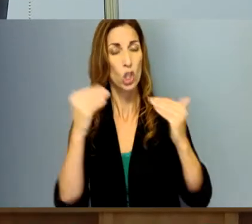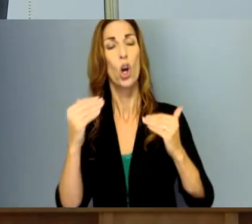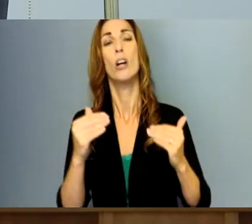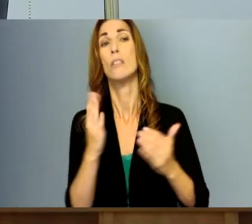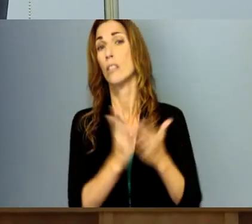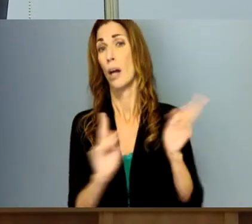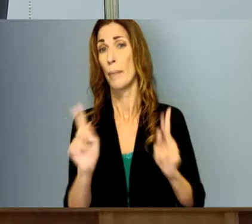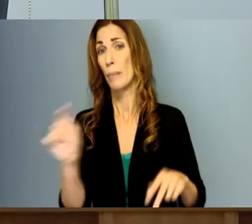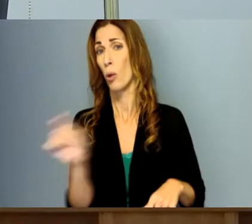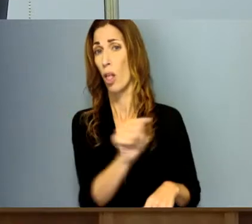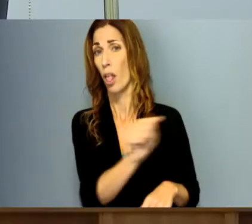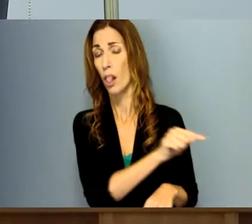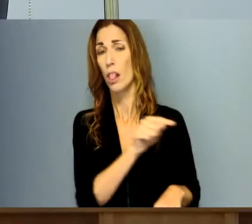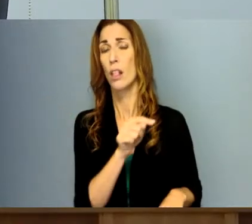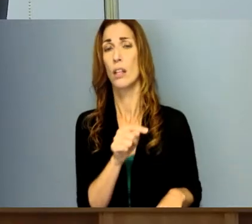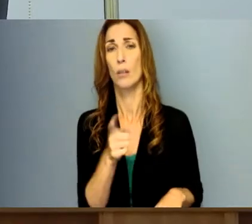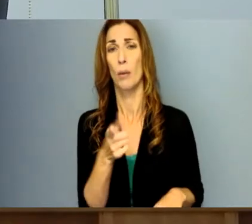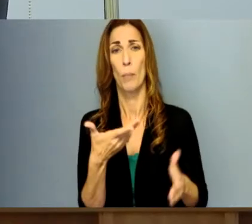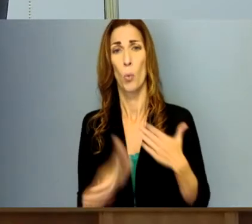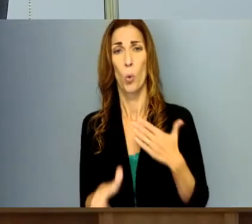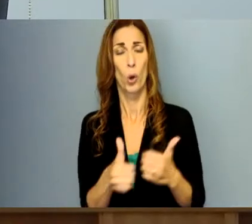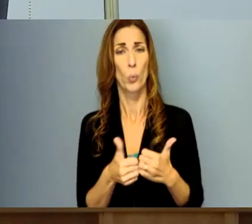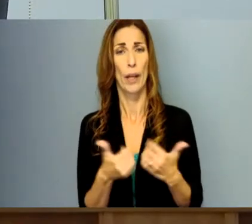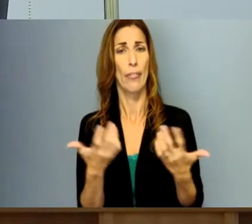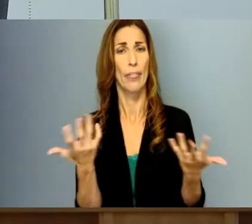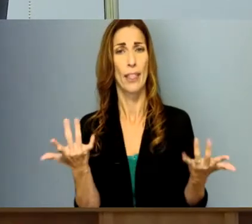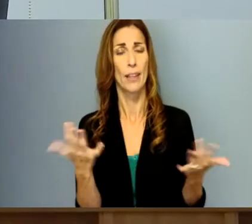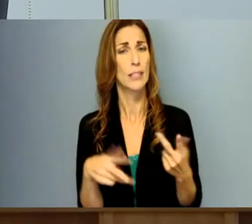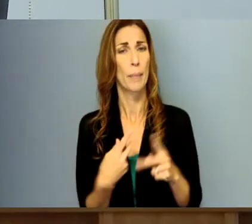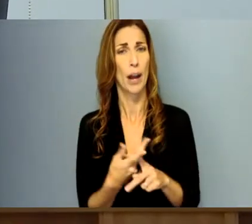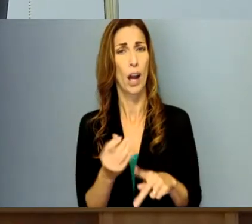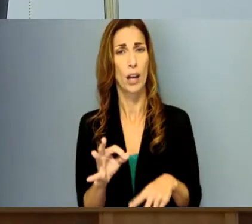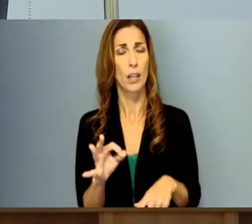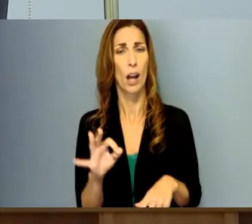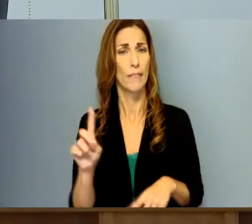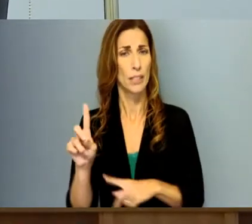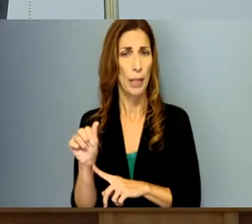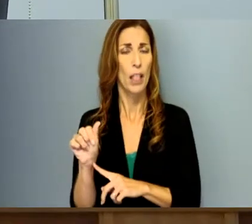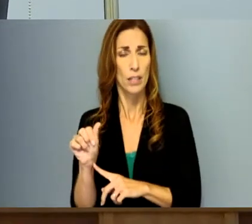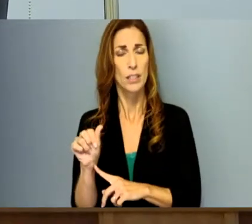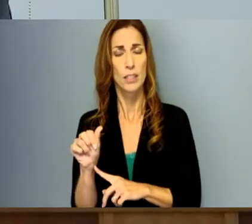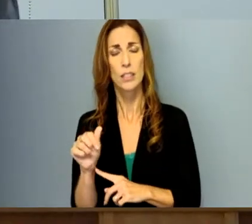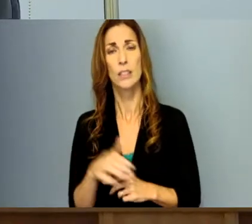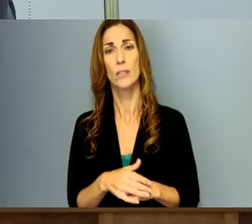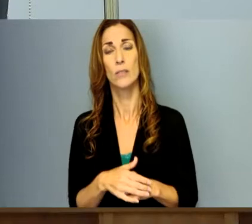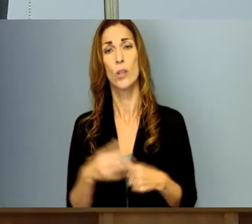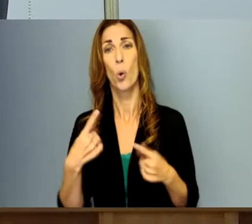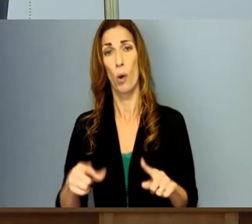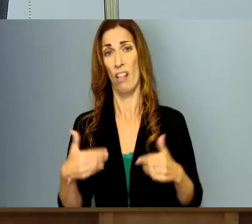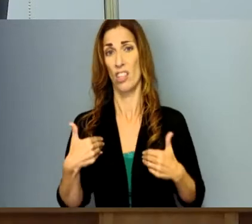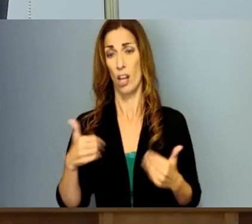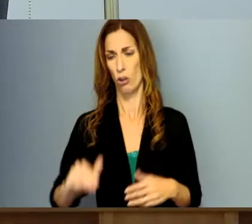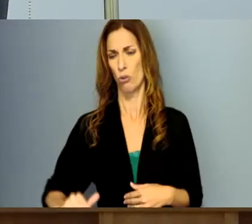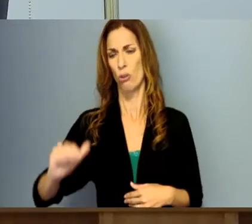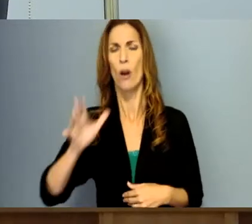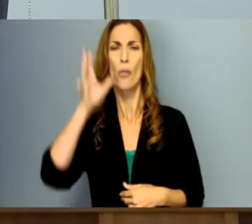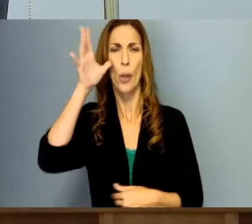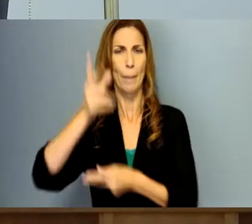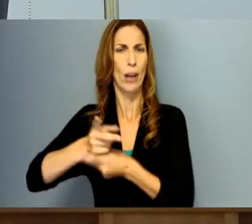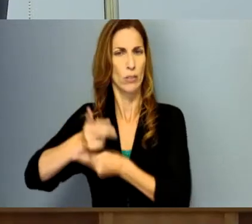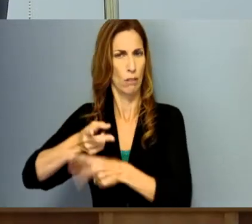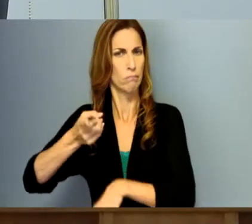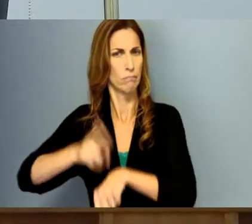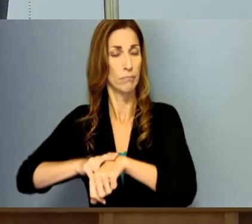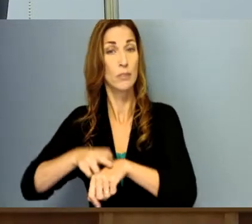who were born with some type of disability, and while they're younger, of course, their parents can care for them, and then